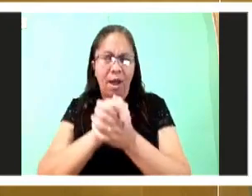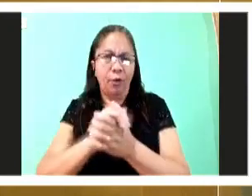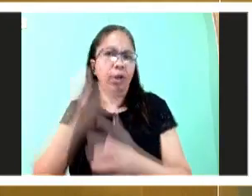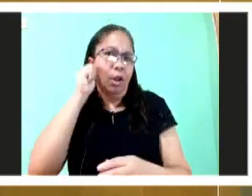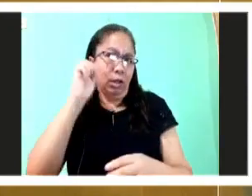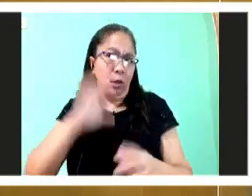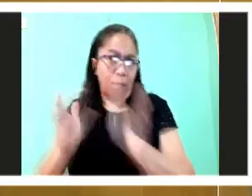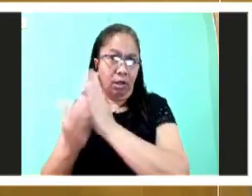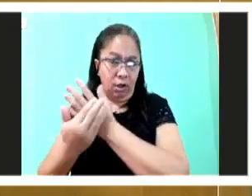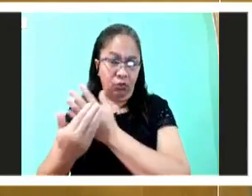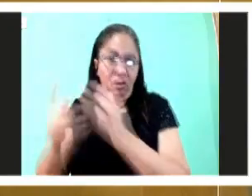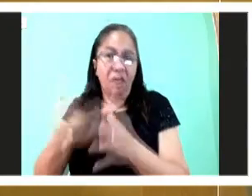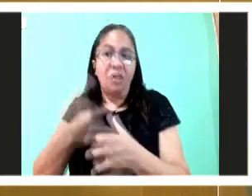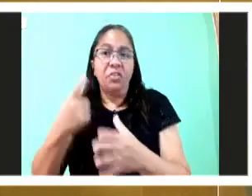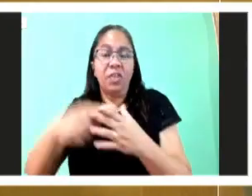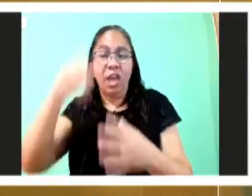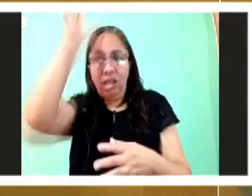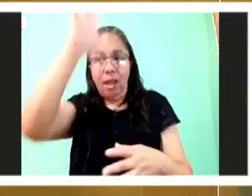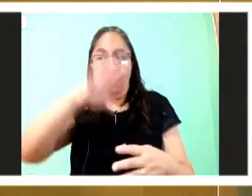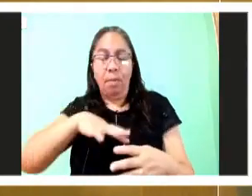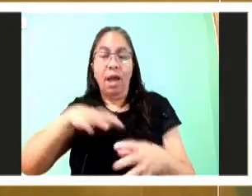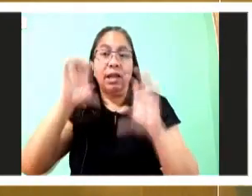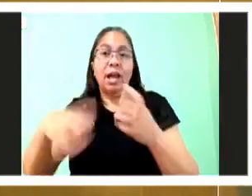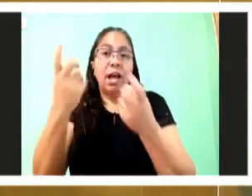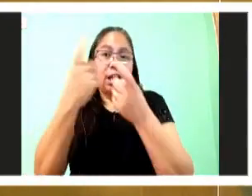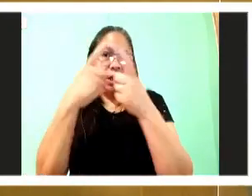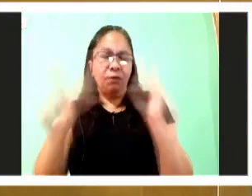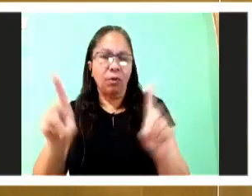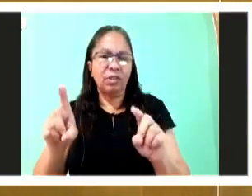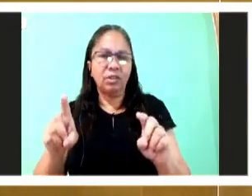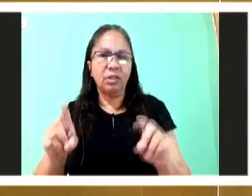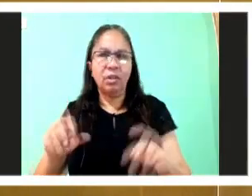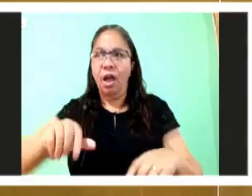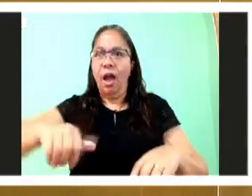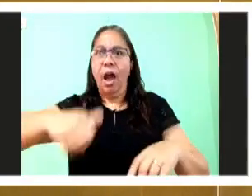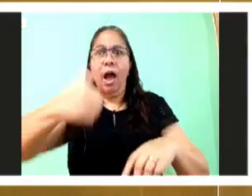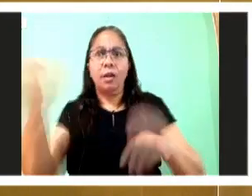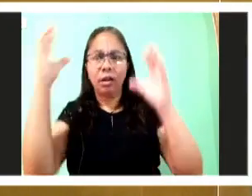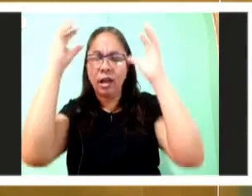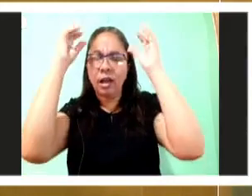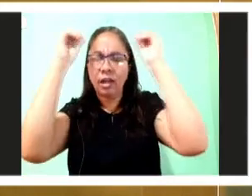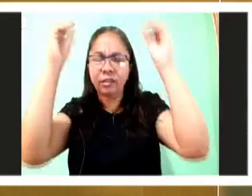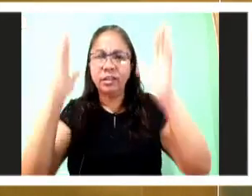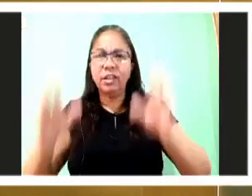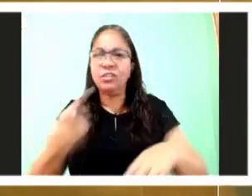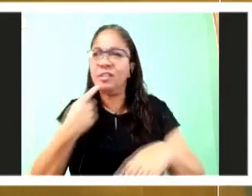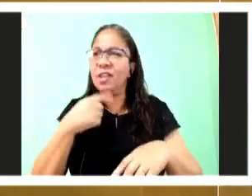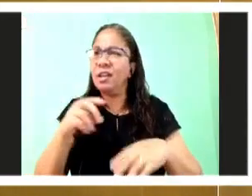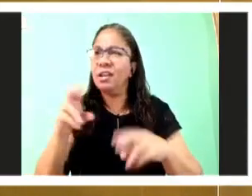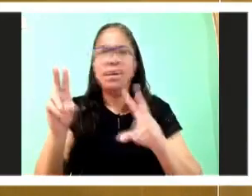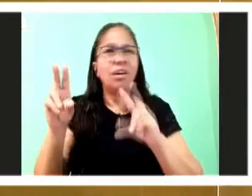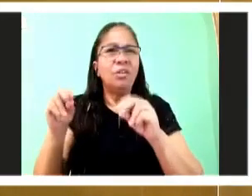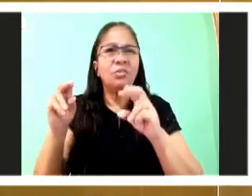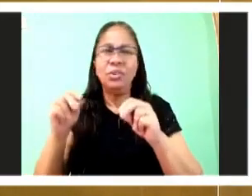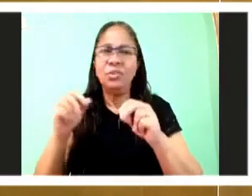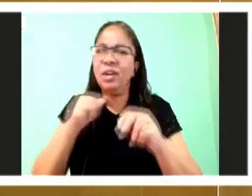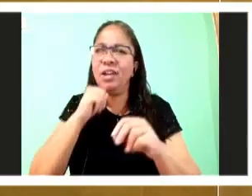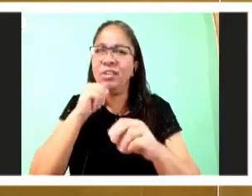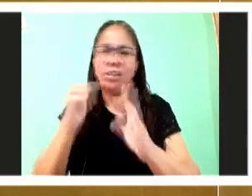rabbi suggested it is not something as extreme as adultery. It's really anything